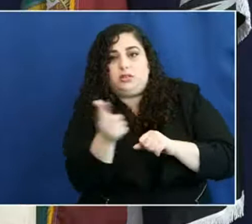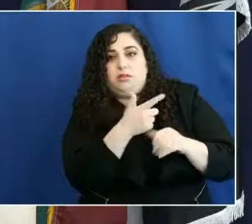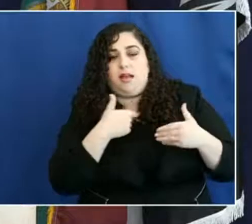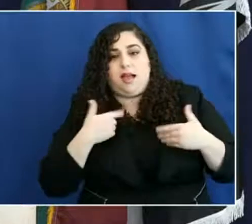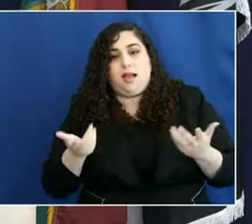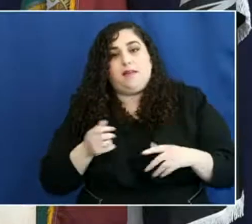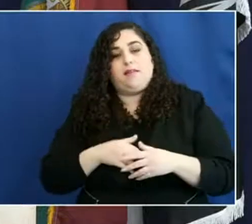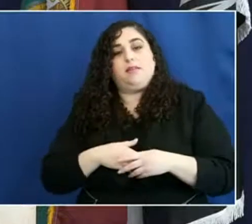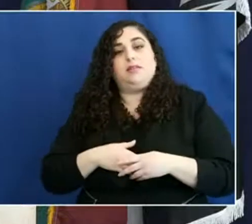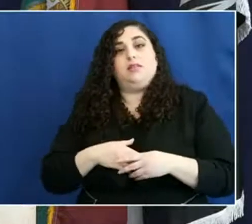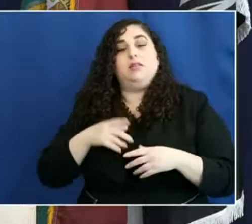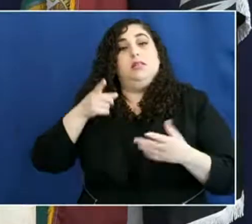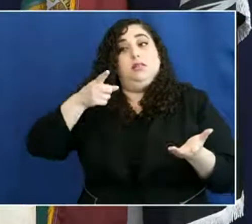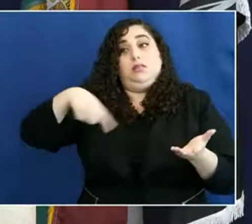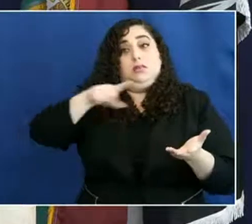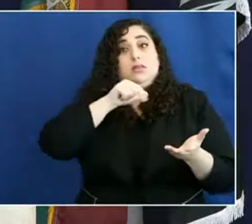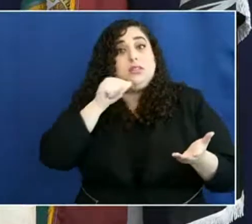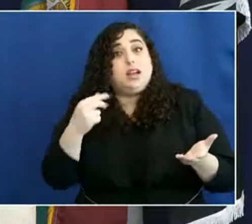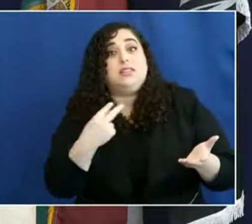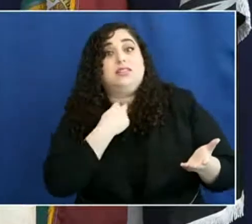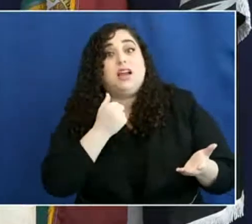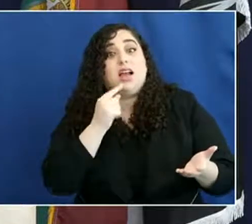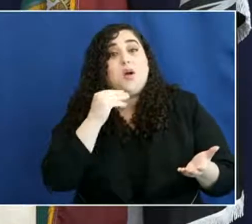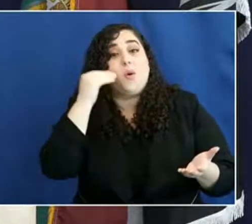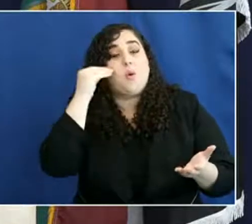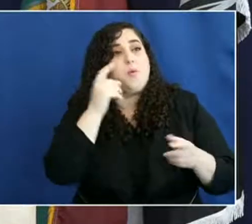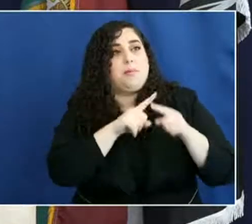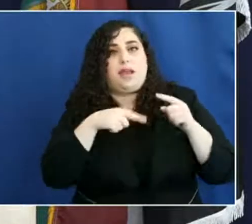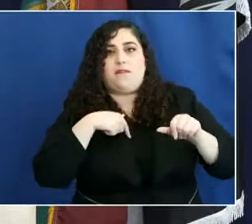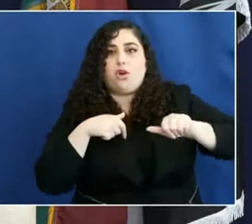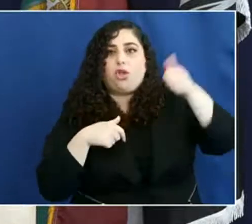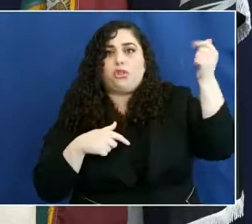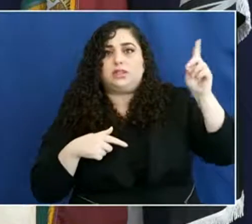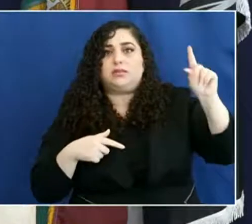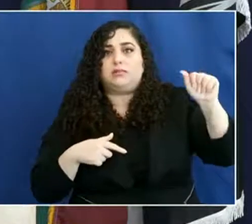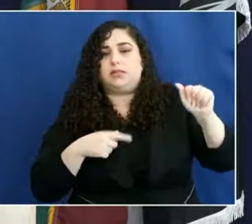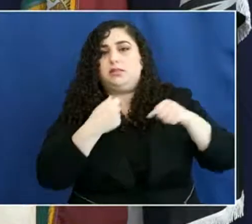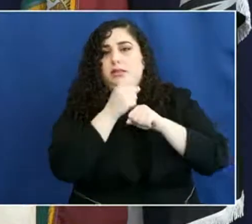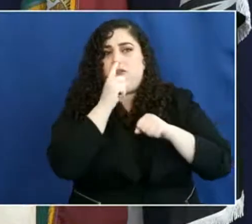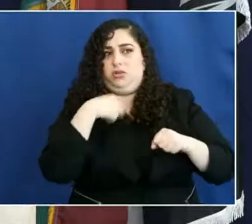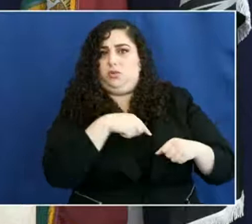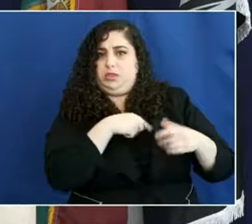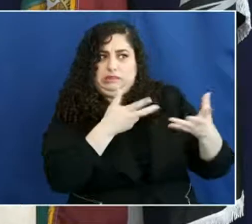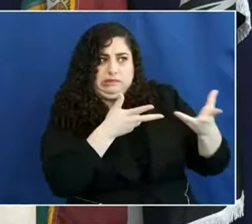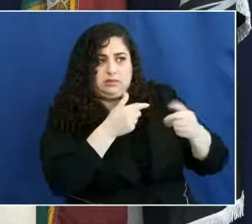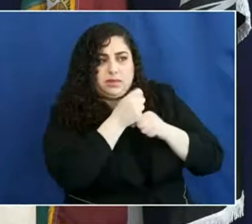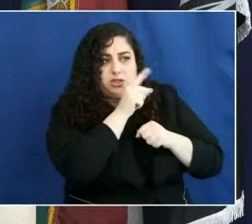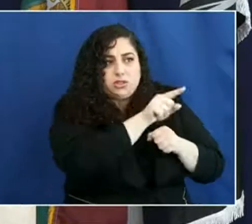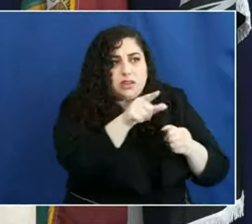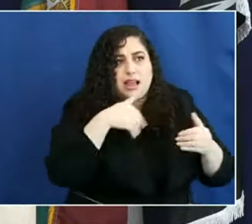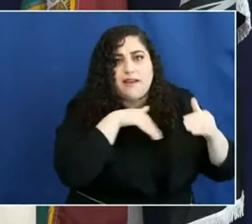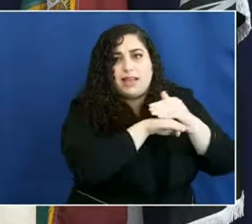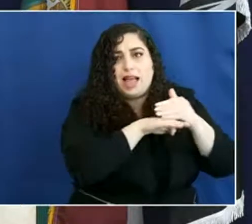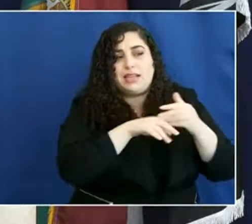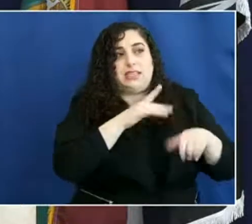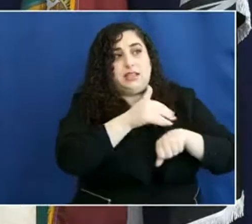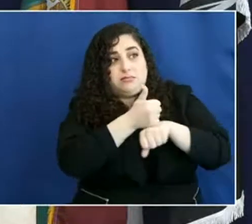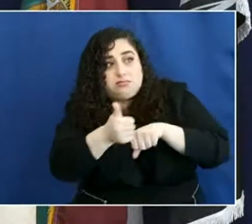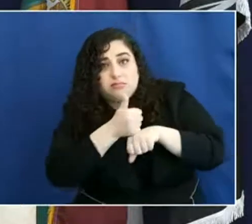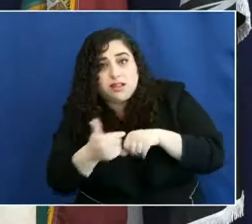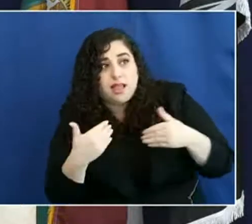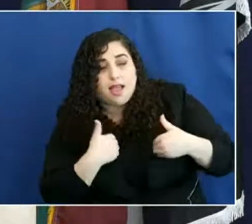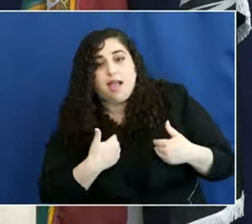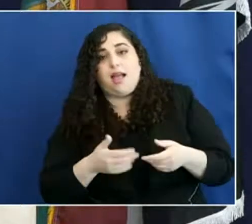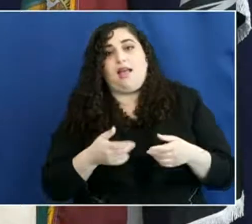but have some type of disability to make sure it is easier and more convenient. Transportation is available to get individuals who may